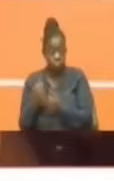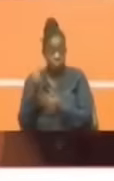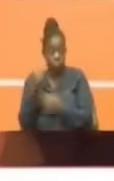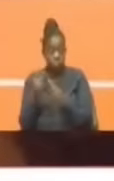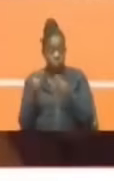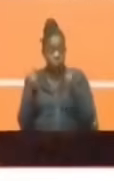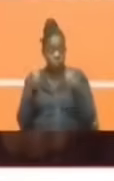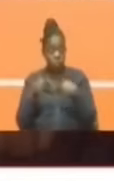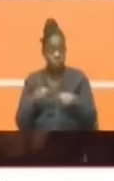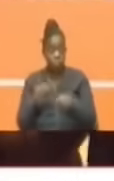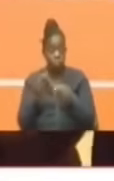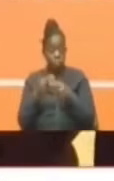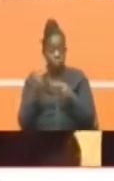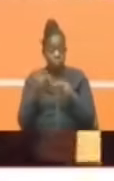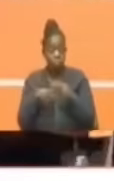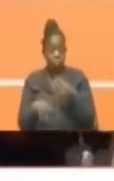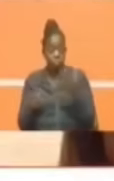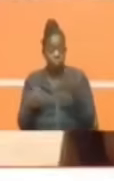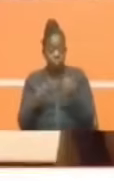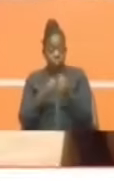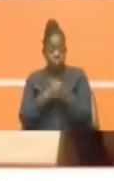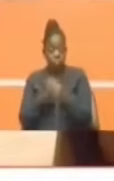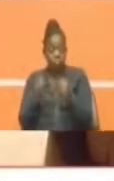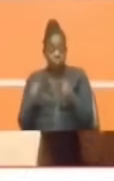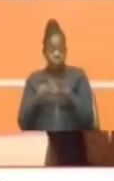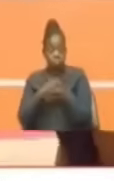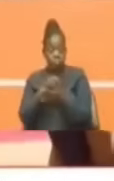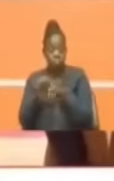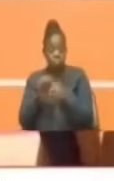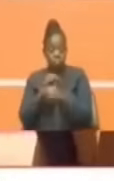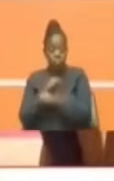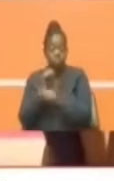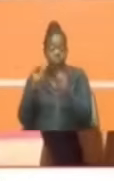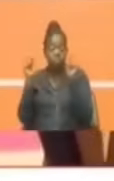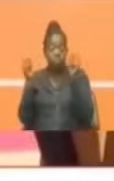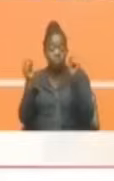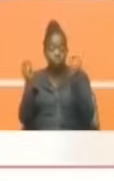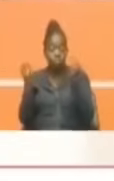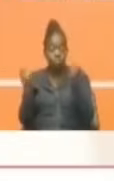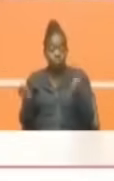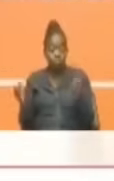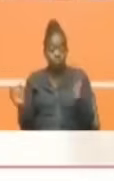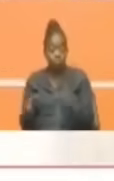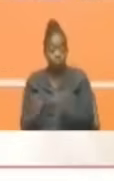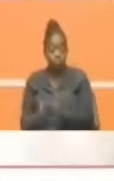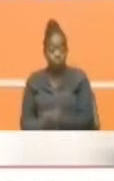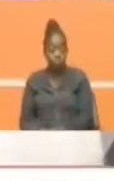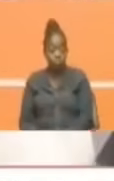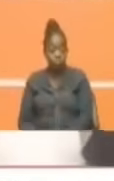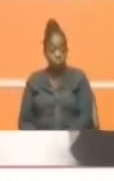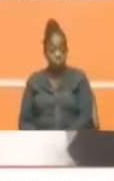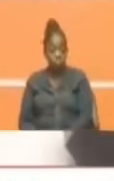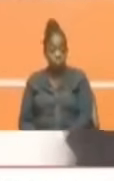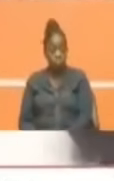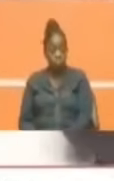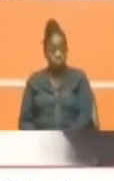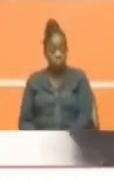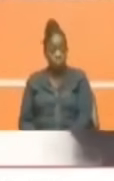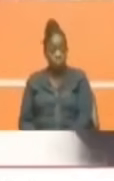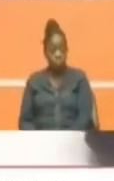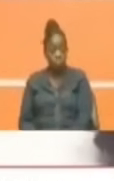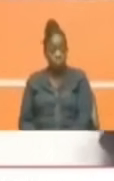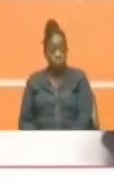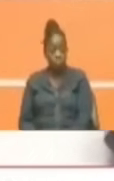Vatongozi zenkole tumidwa Patriotism Environment Protection Campaign Dambatalewo ya kusakide guli mkula wakede